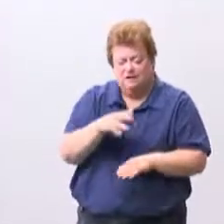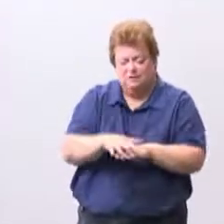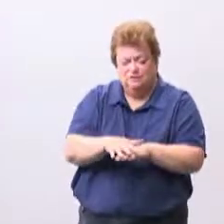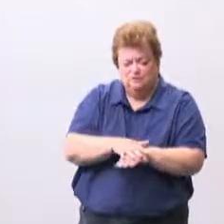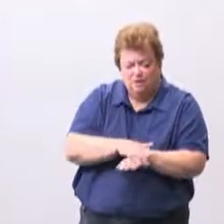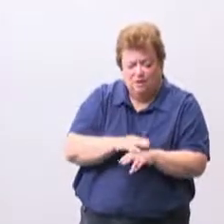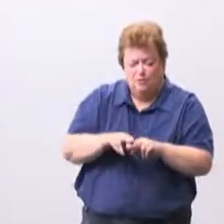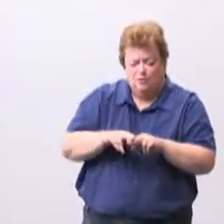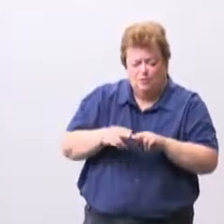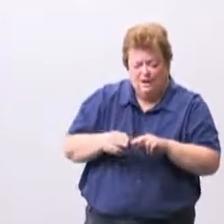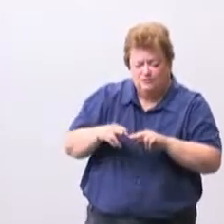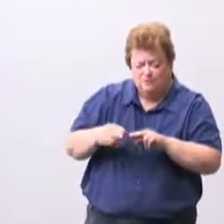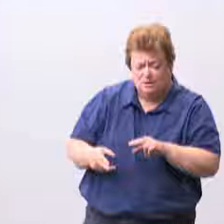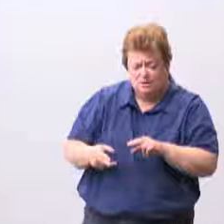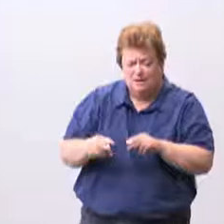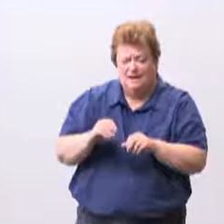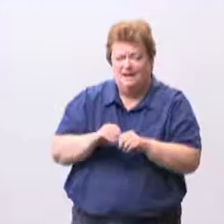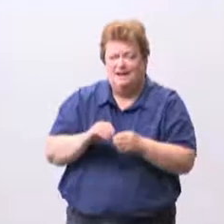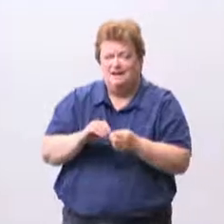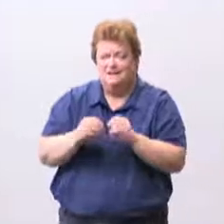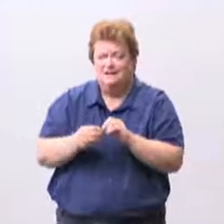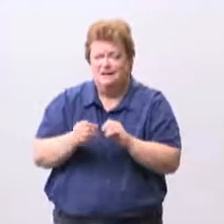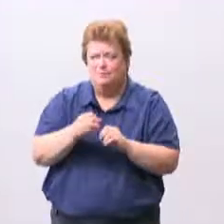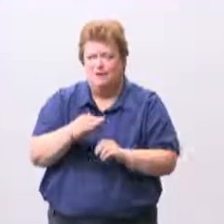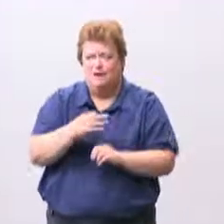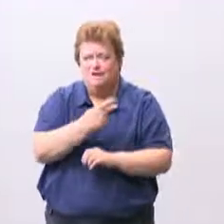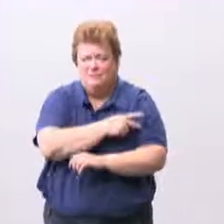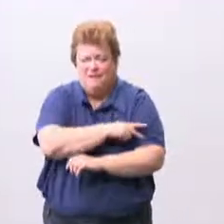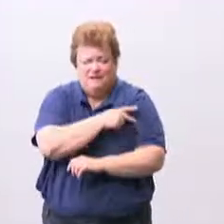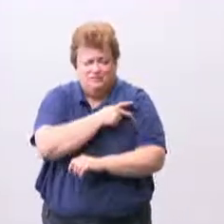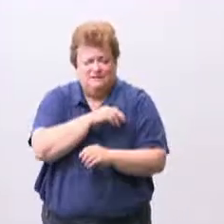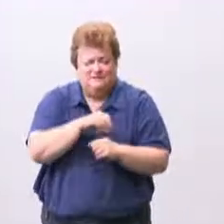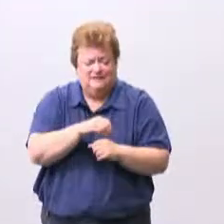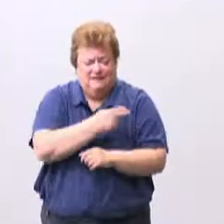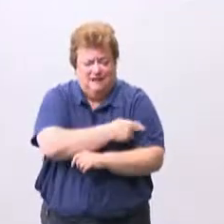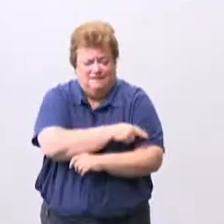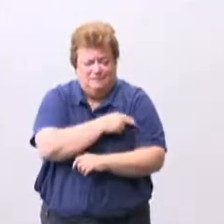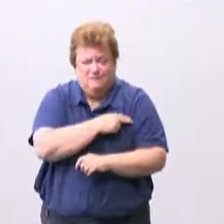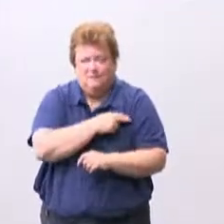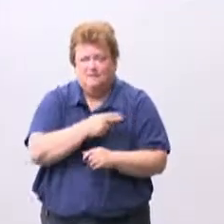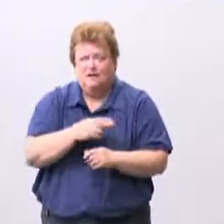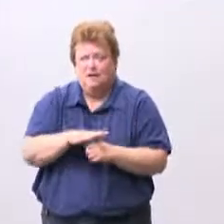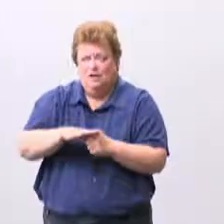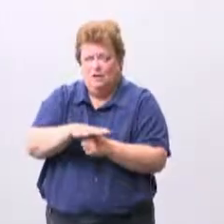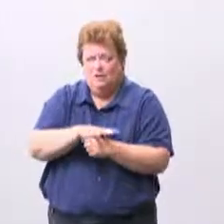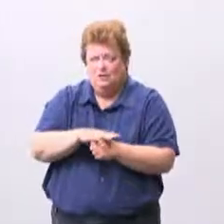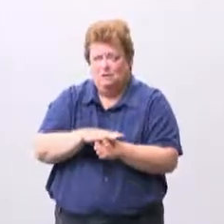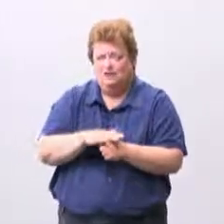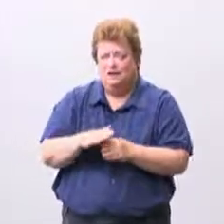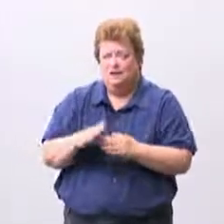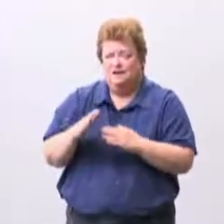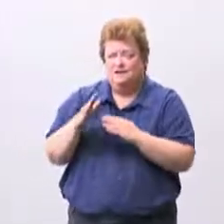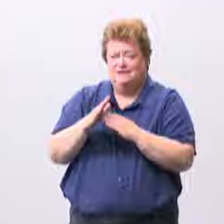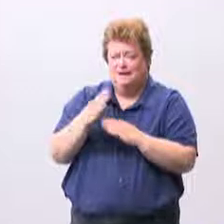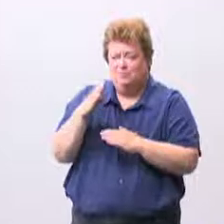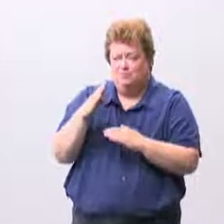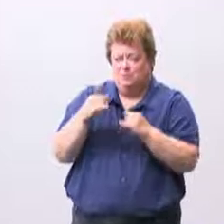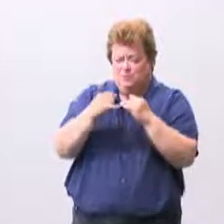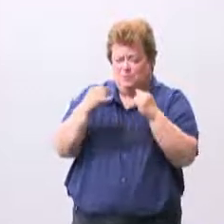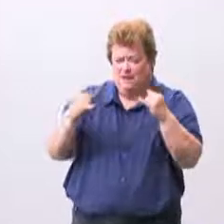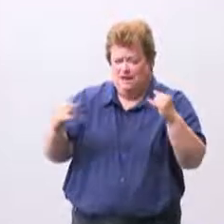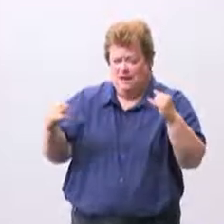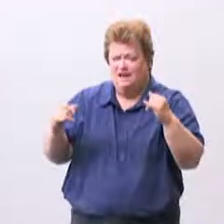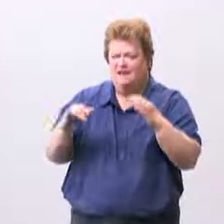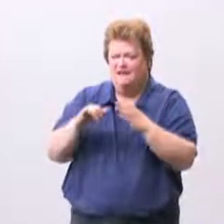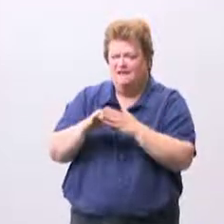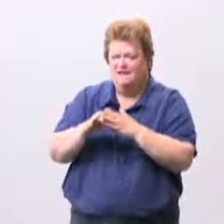gradual decline in the number of COVID-19 patients hospitalized locally. The top blue line on this chart shows the